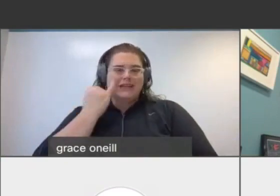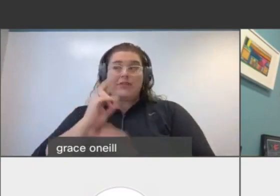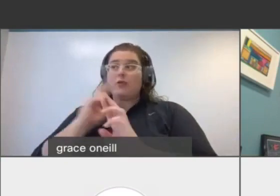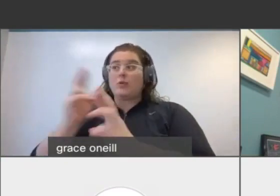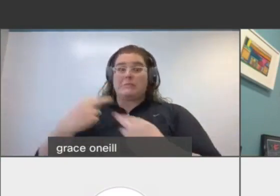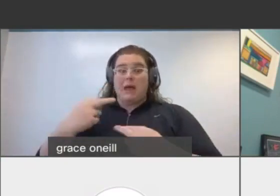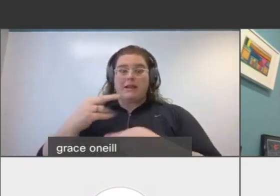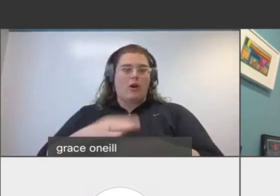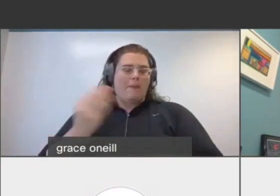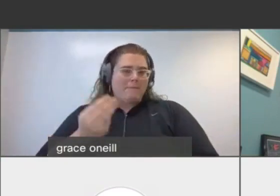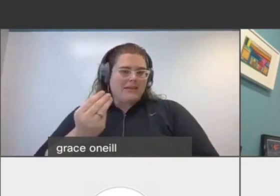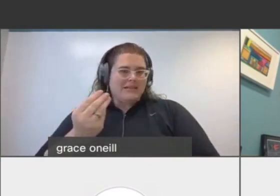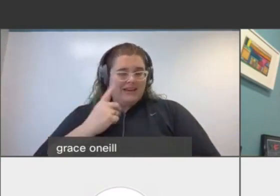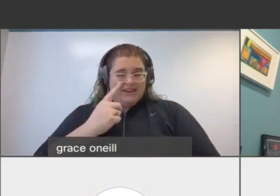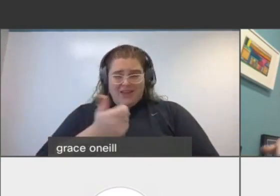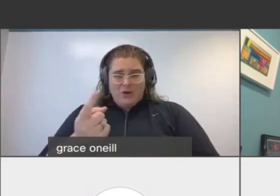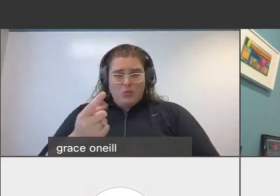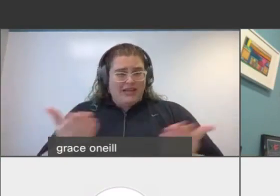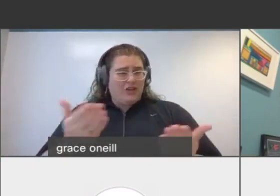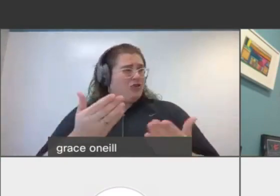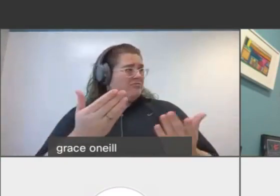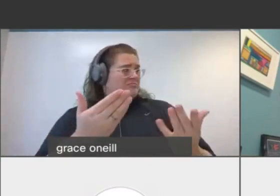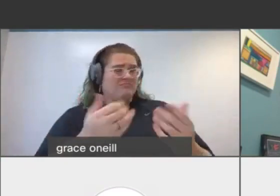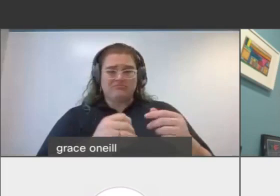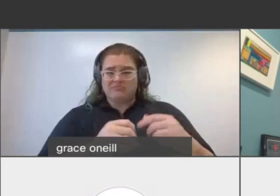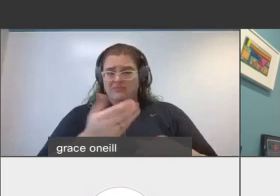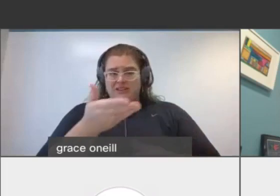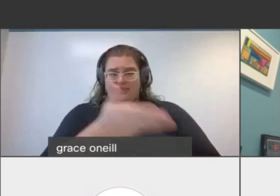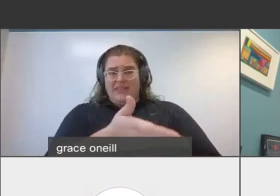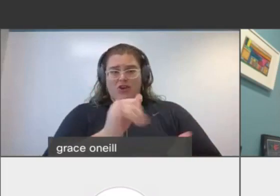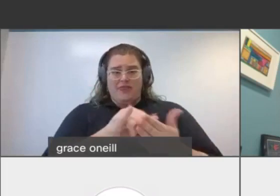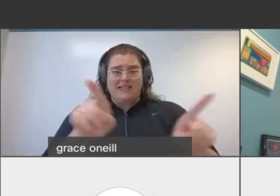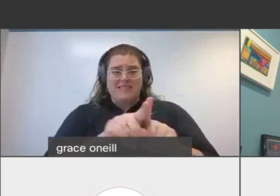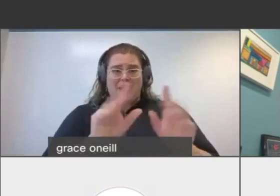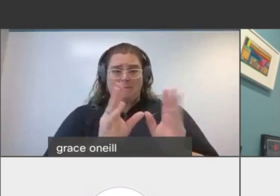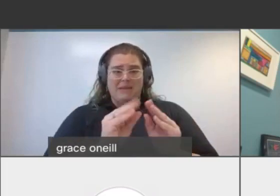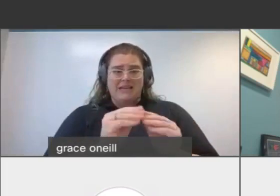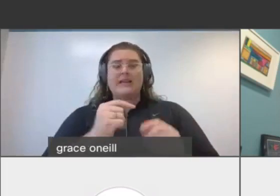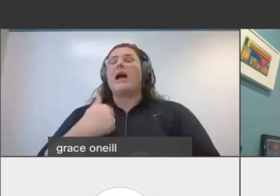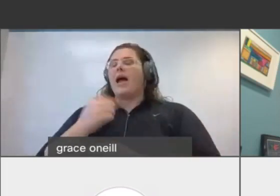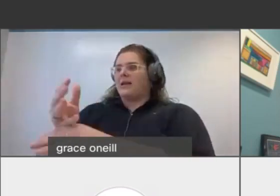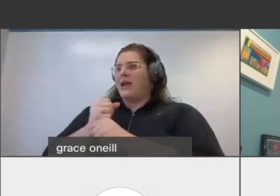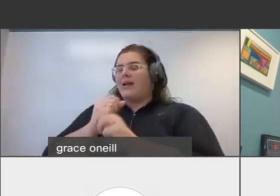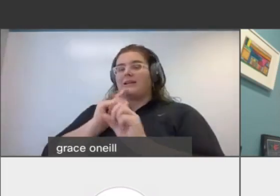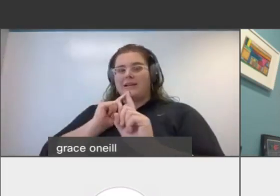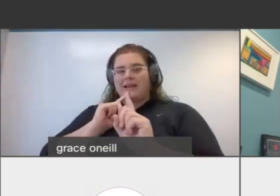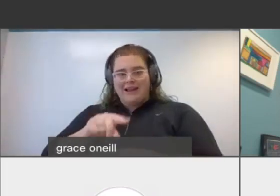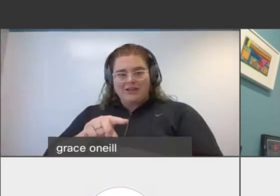If there's someone here who was at that meeting, I just got the answer to those questions from the meeting, but I don't know.